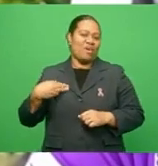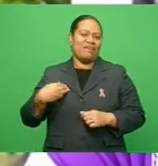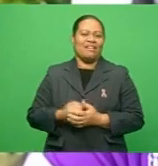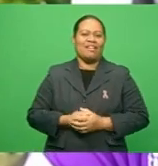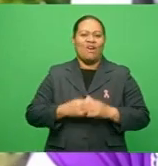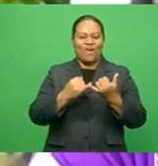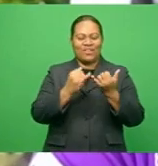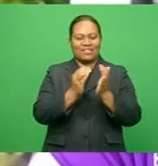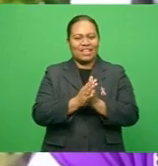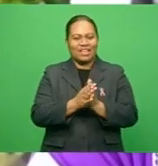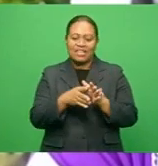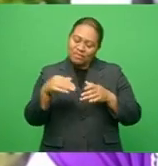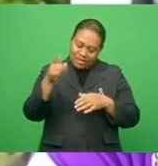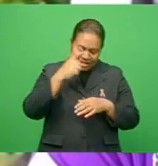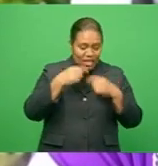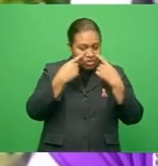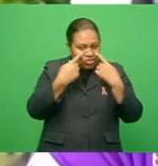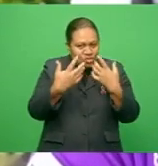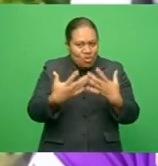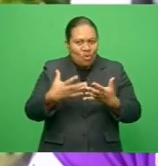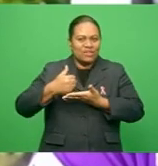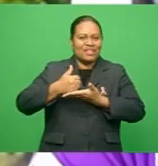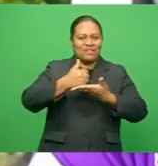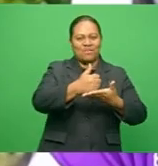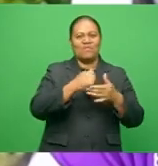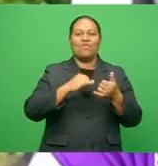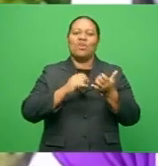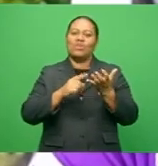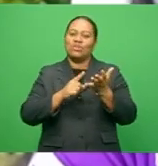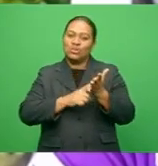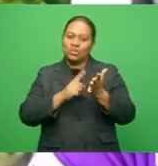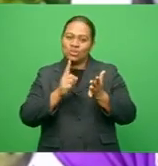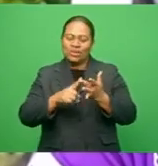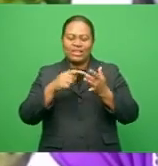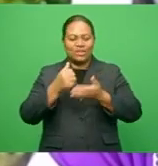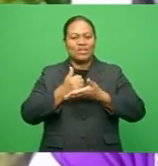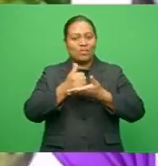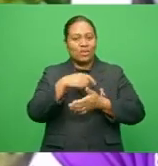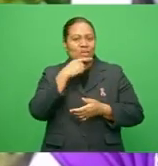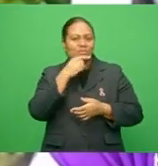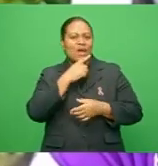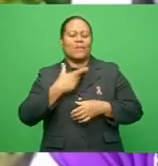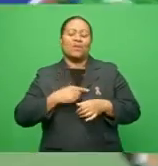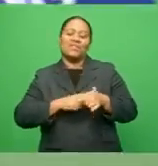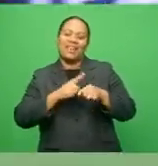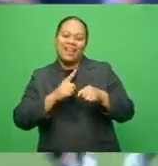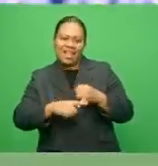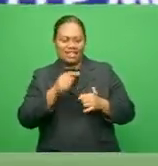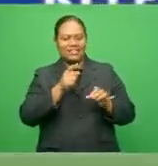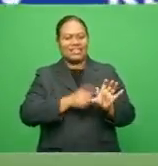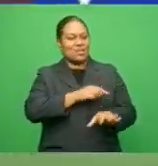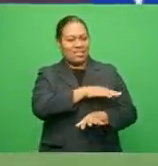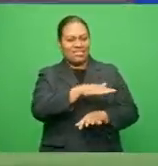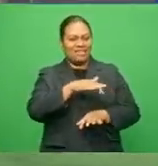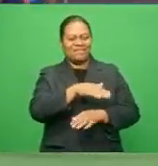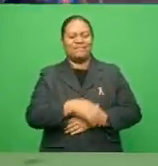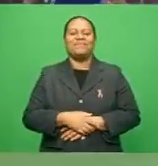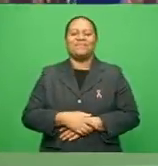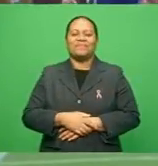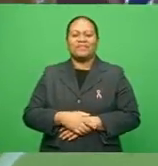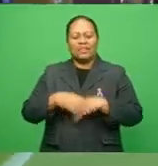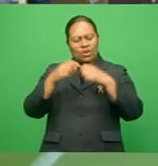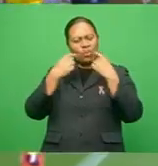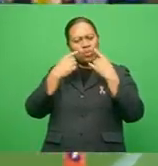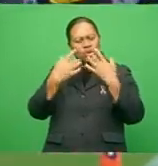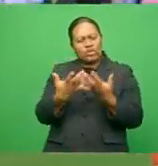This is all we can do to show our support for Suli and the Storm, as this is his last year with them. Whether the result will go the